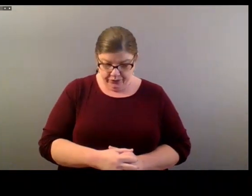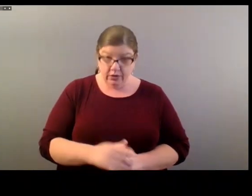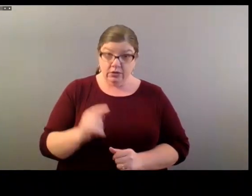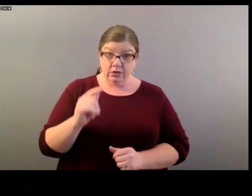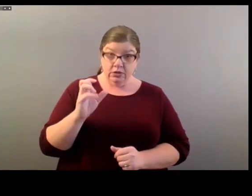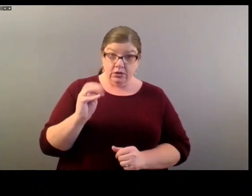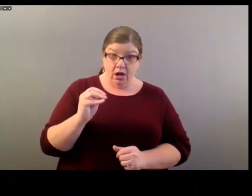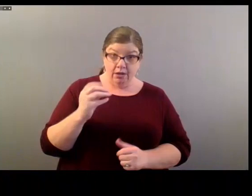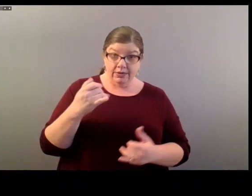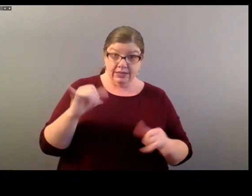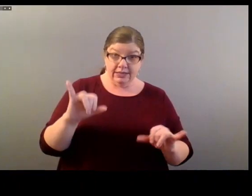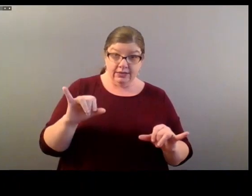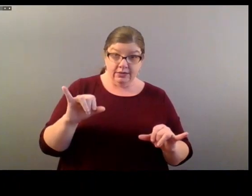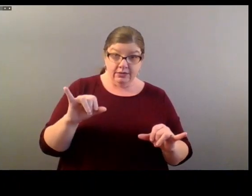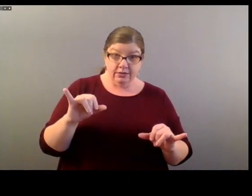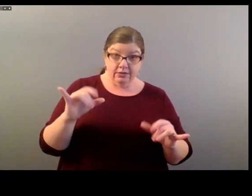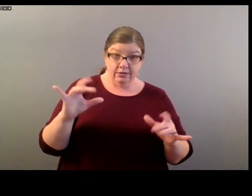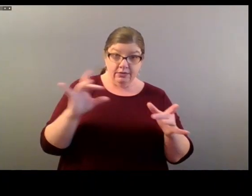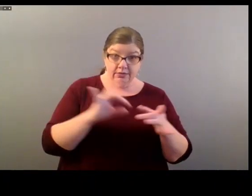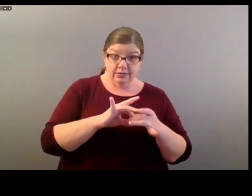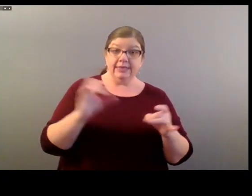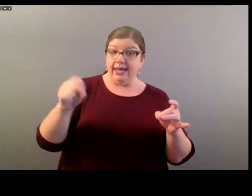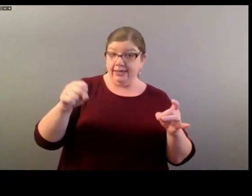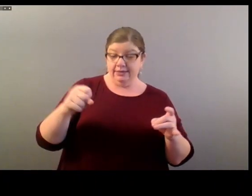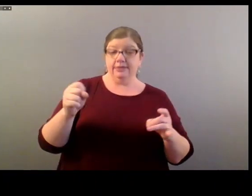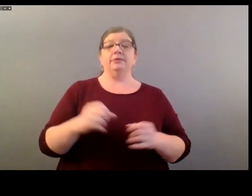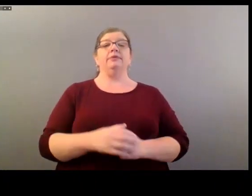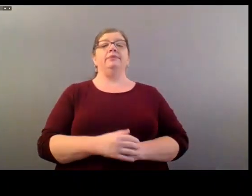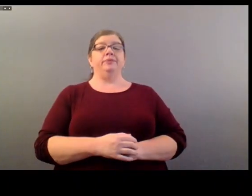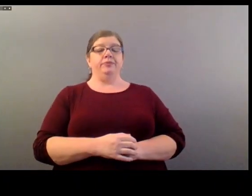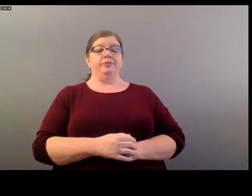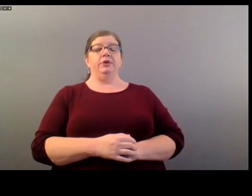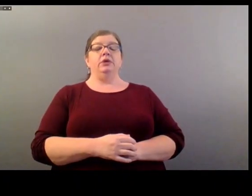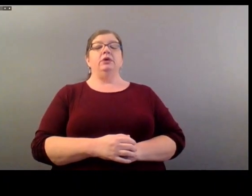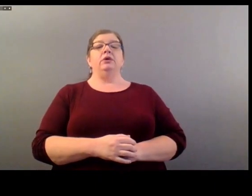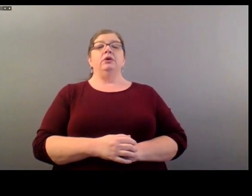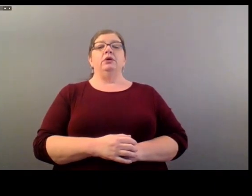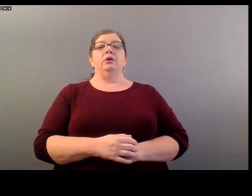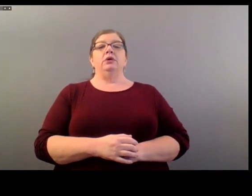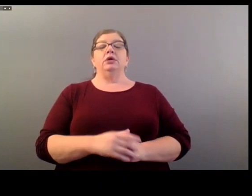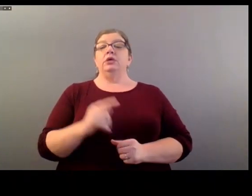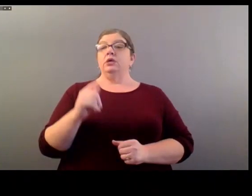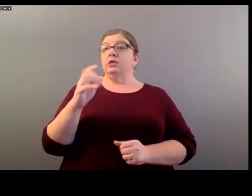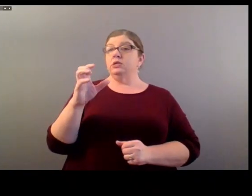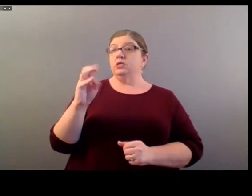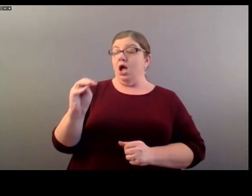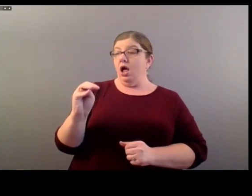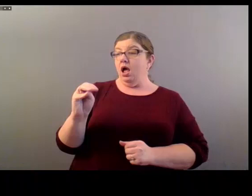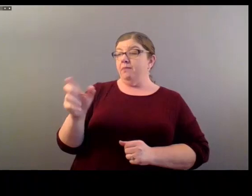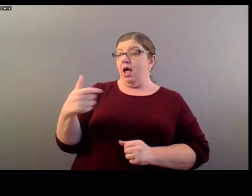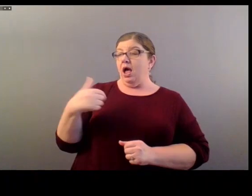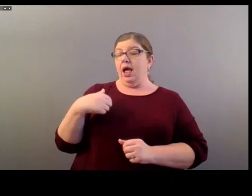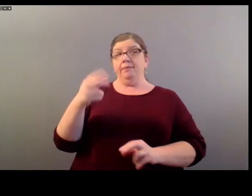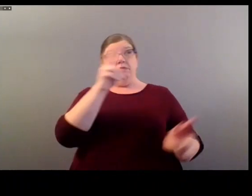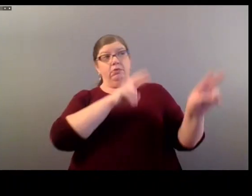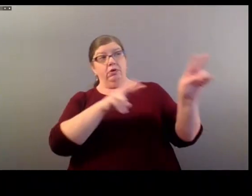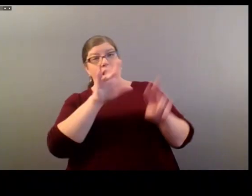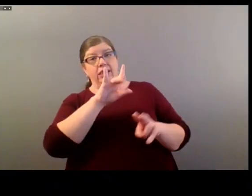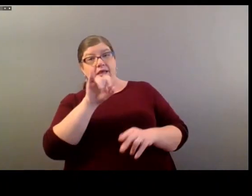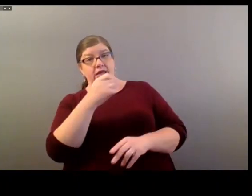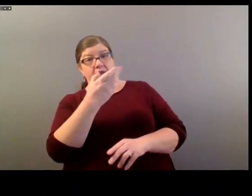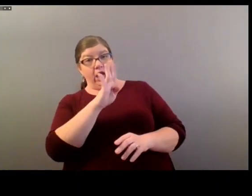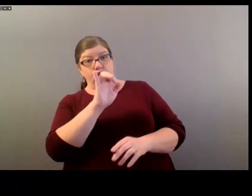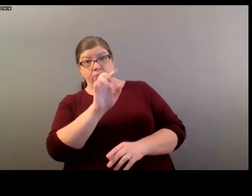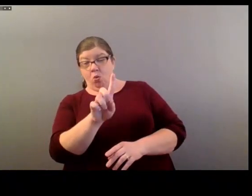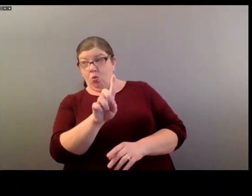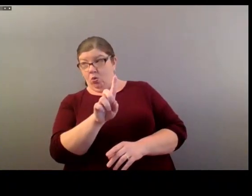on our call? He is. So, Tom, I'm taking a look at our dashboard because